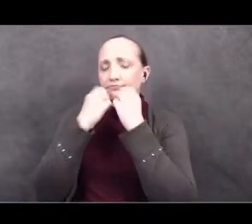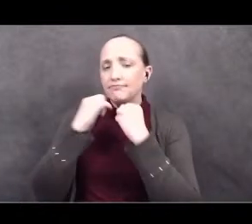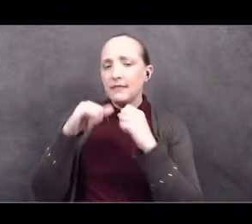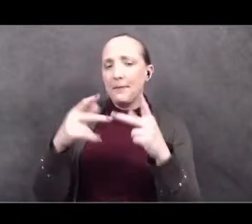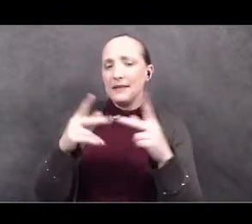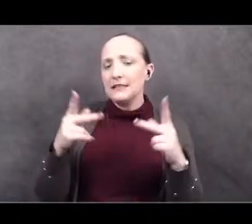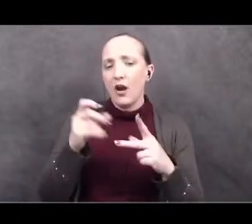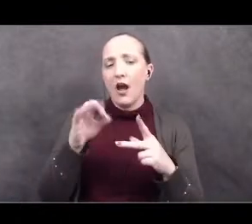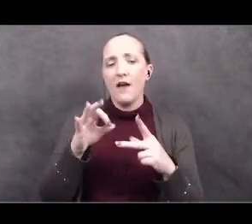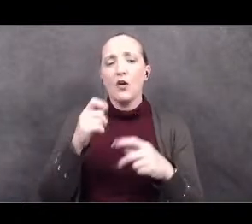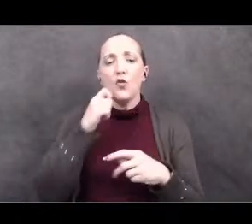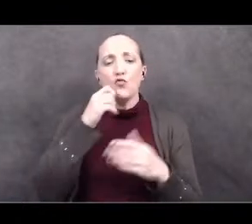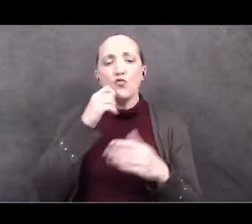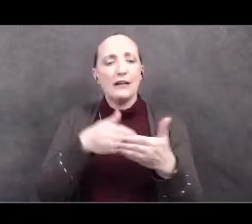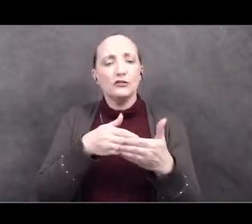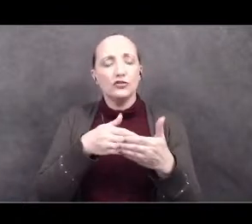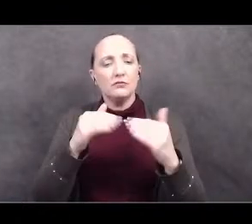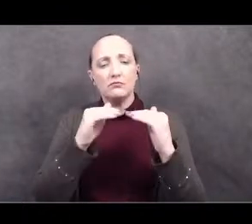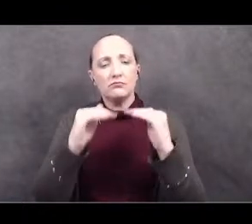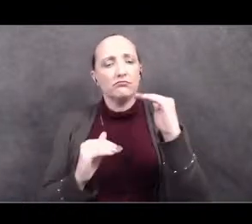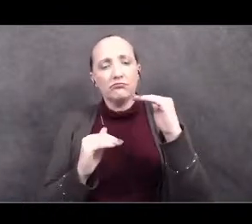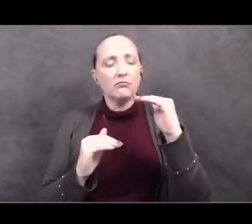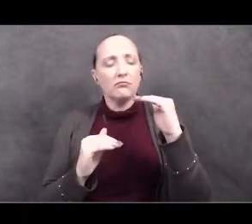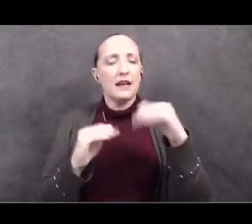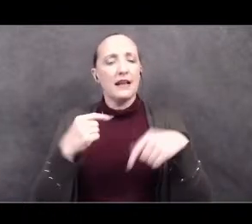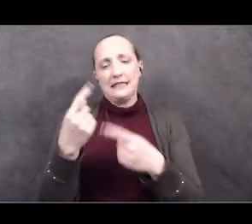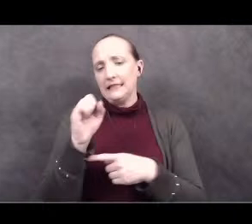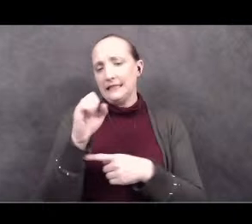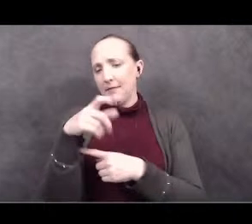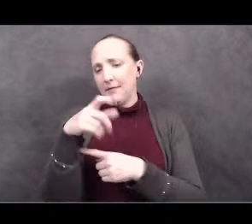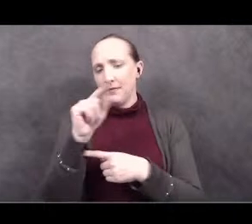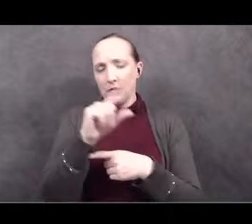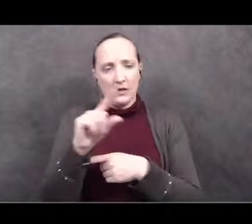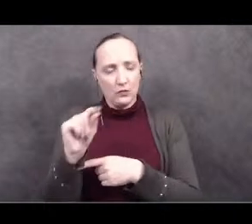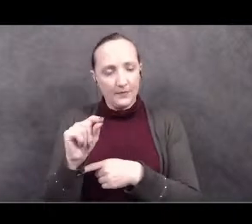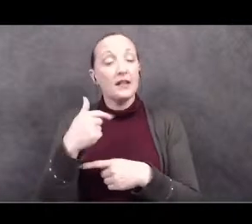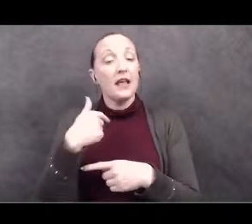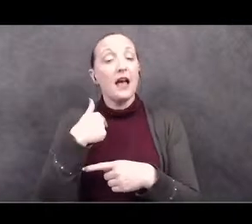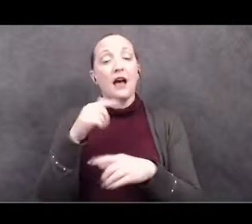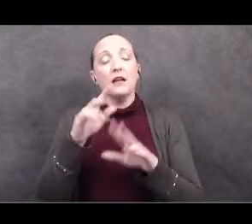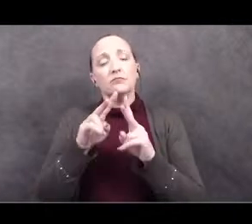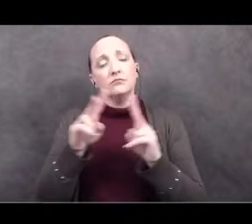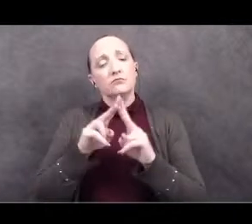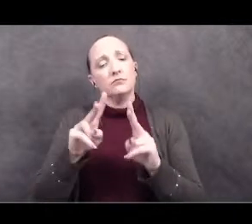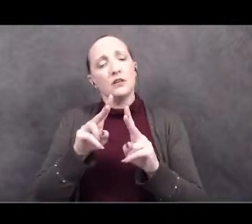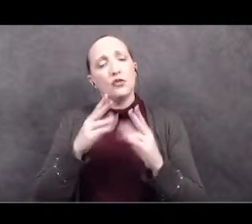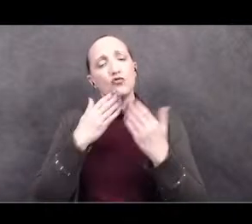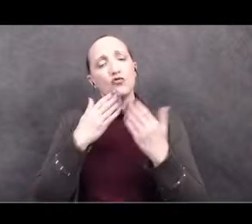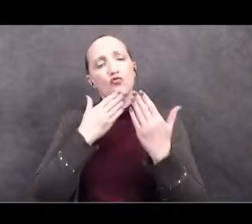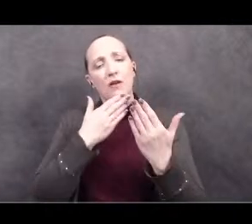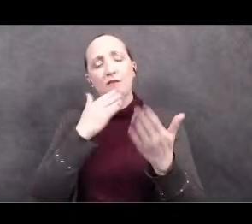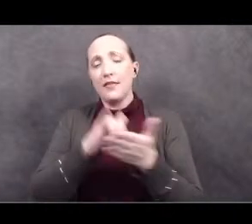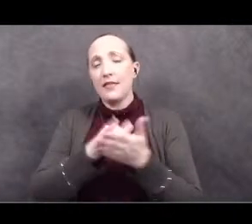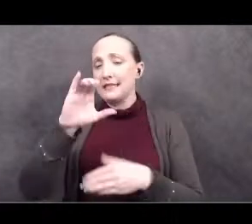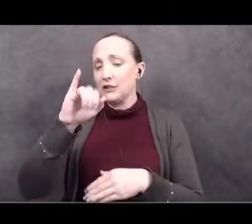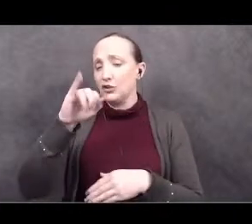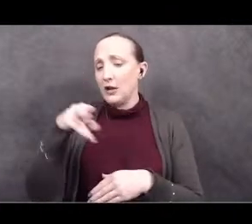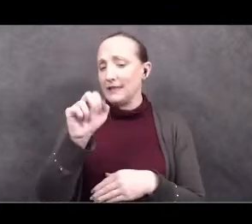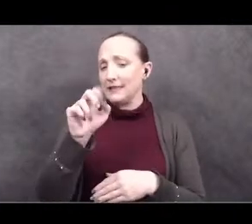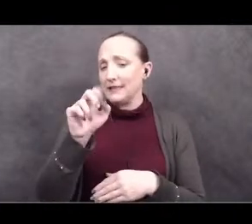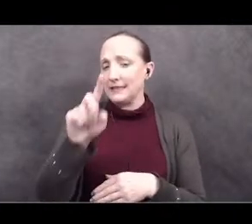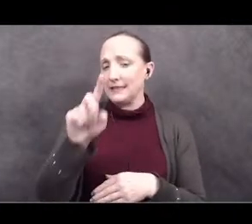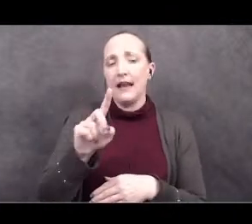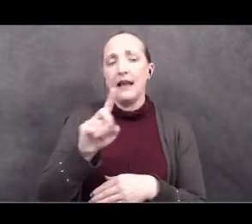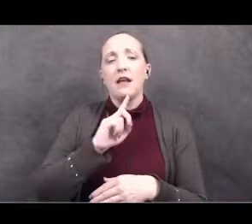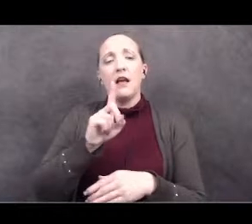black lives matter resolution from September 2020 I am also incredibly grateful that cjusd has also mandated a commitment